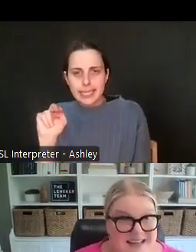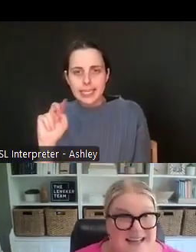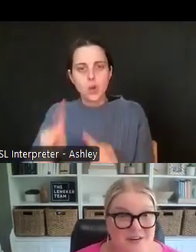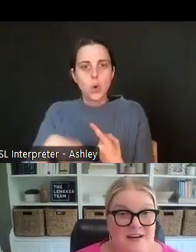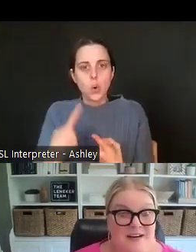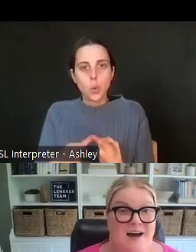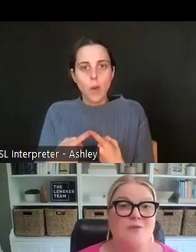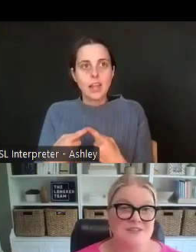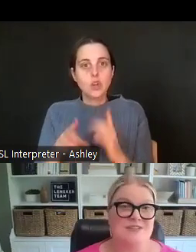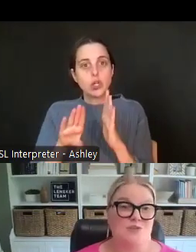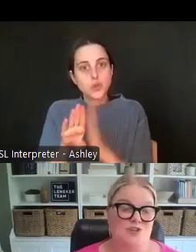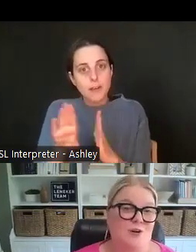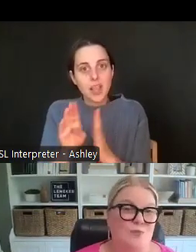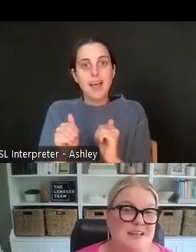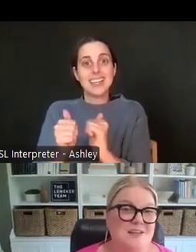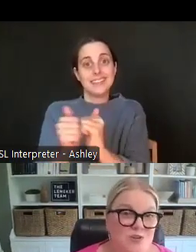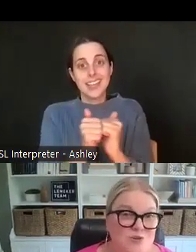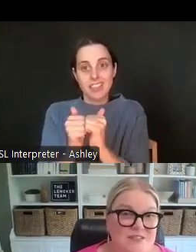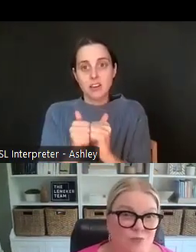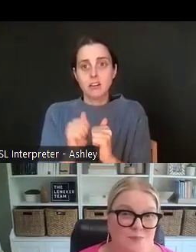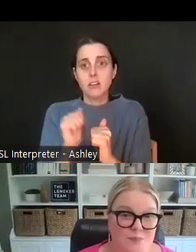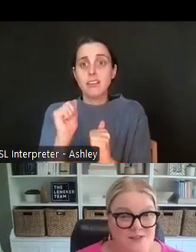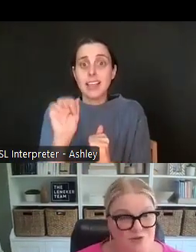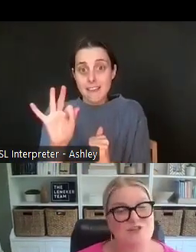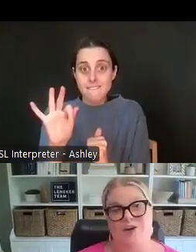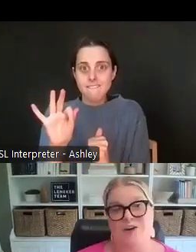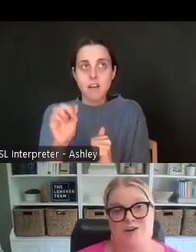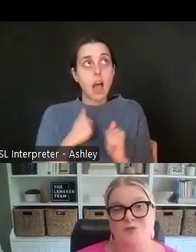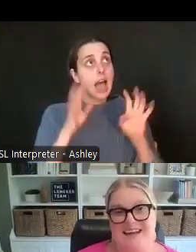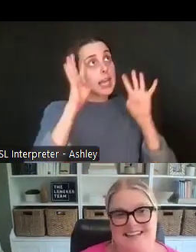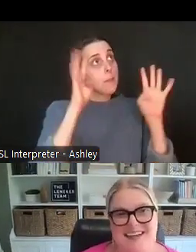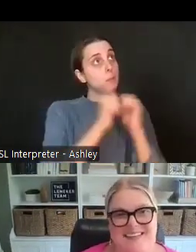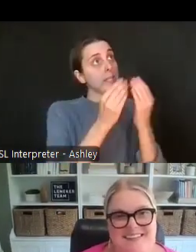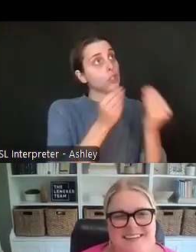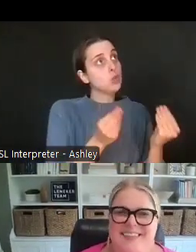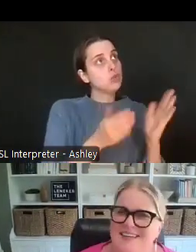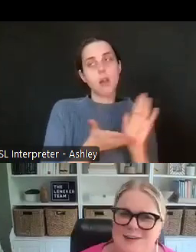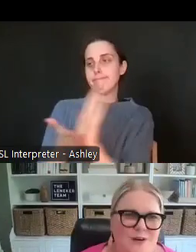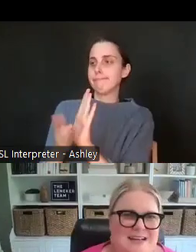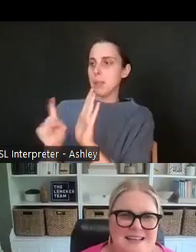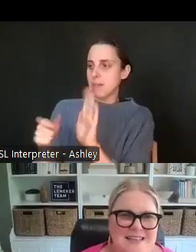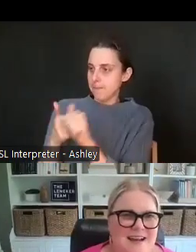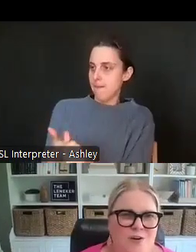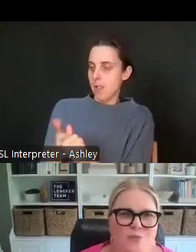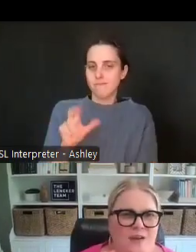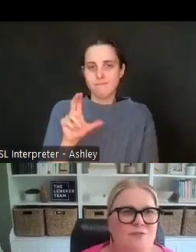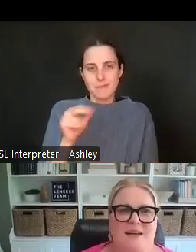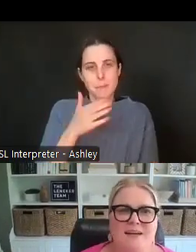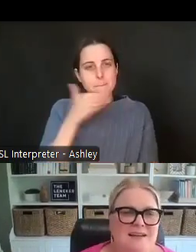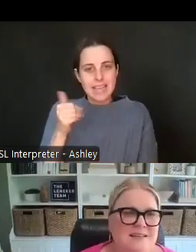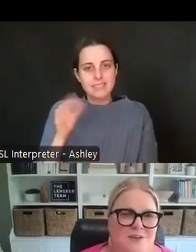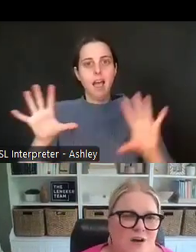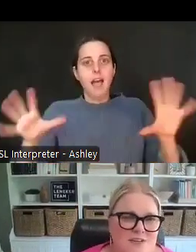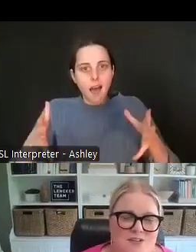developed together, not when solutions are presented to someone, but solutions are created together. Thank you for asking that. I hope